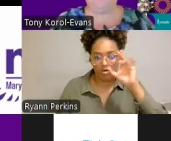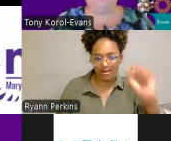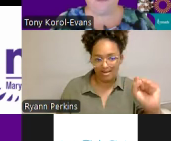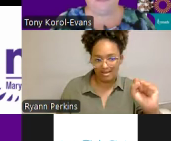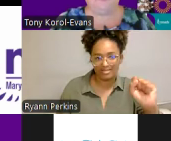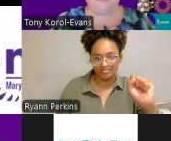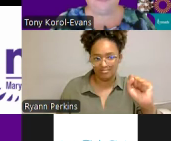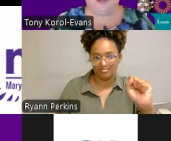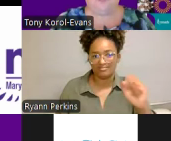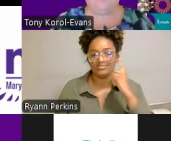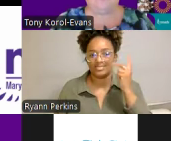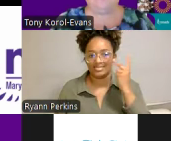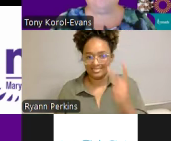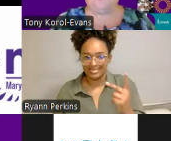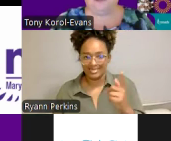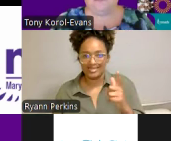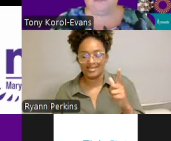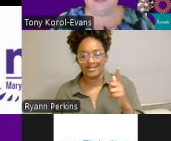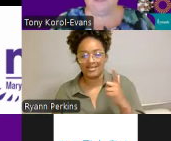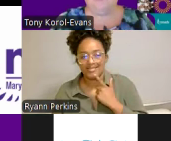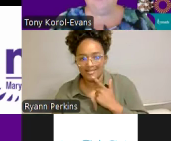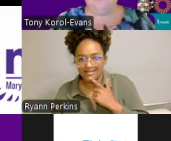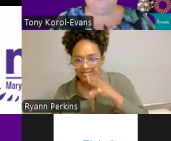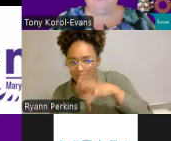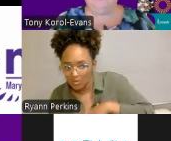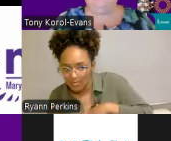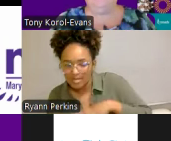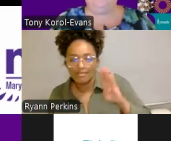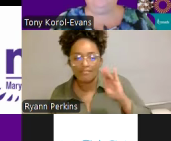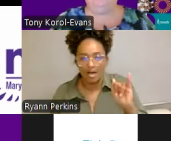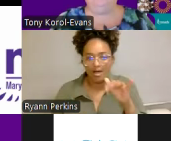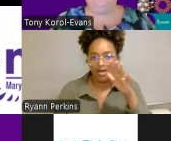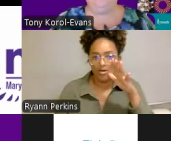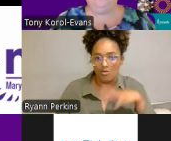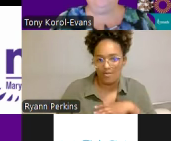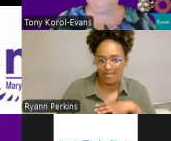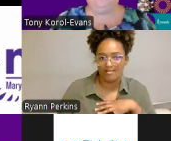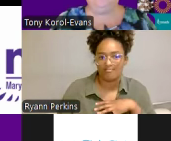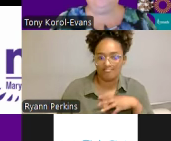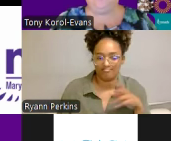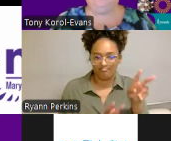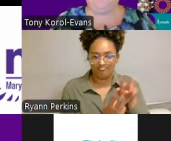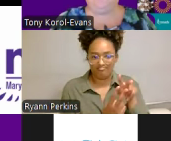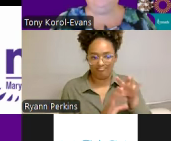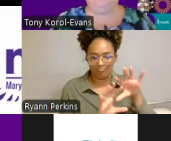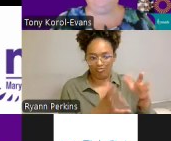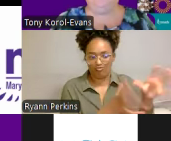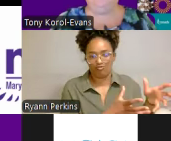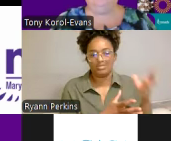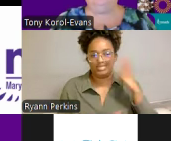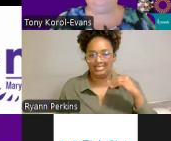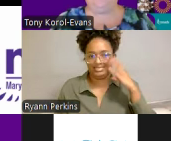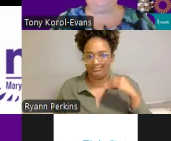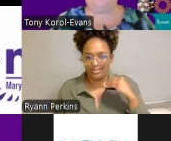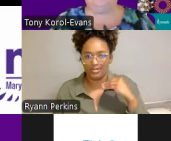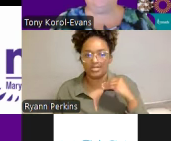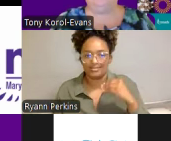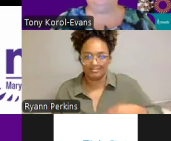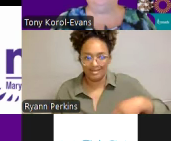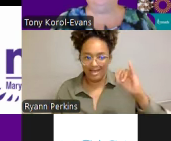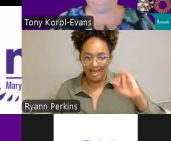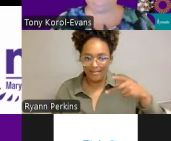intimate partner violence at higher rates than straight women, and gay men,